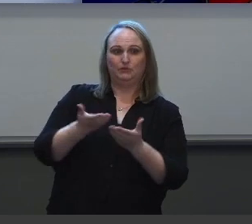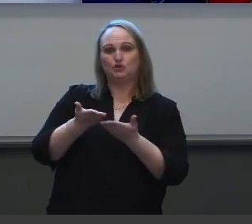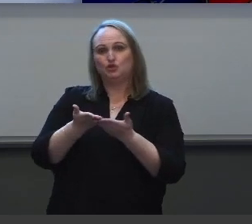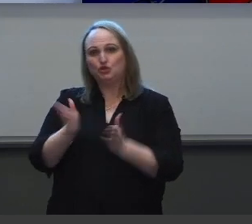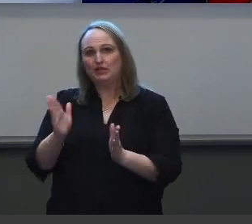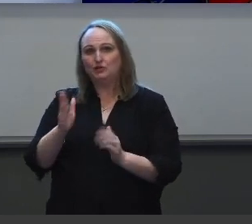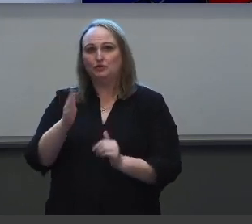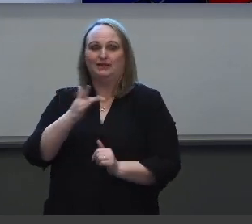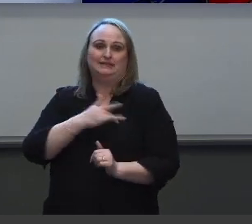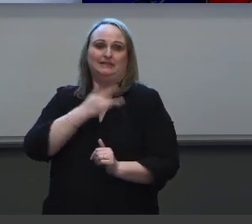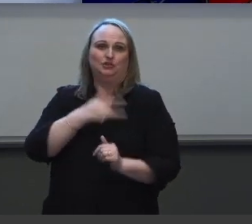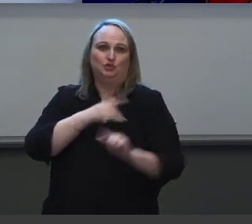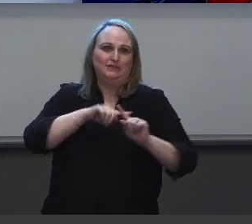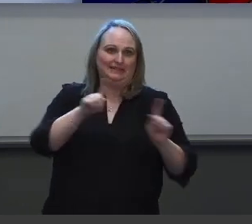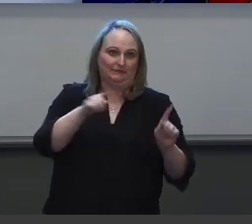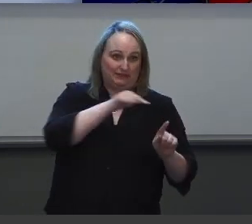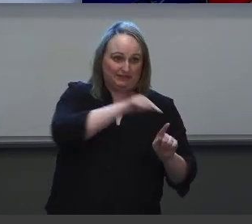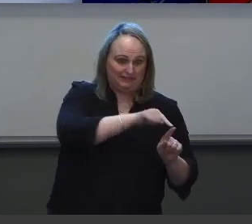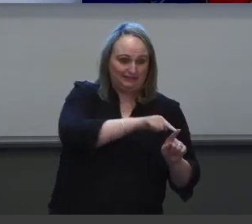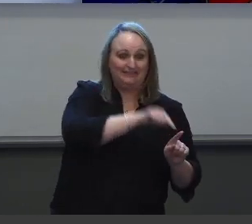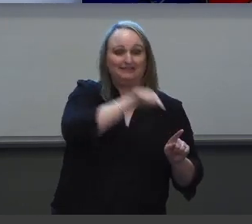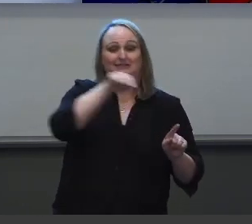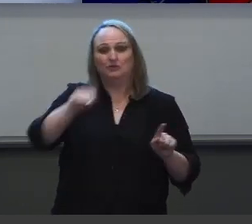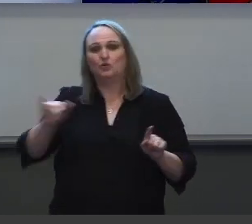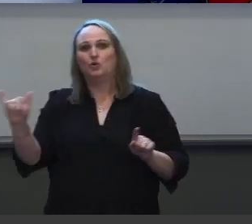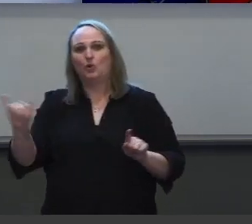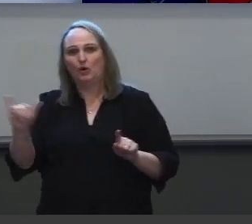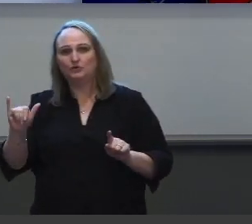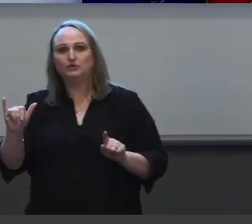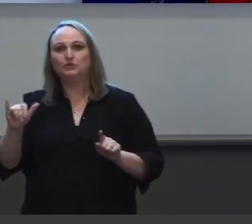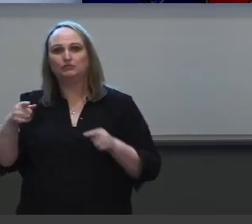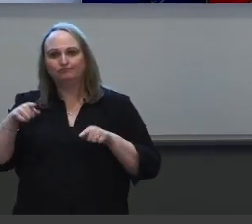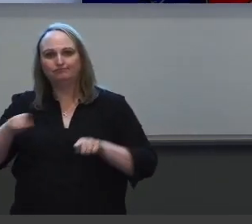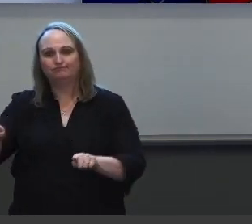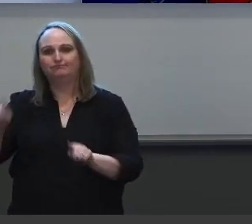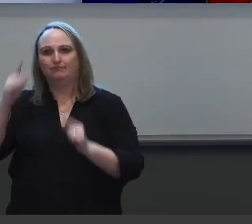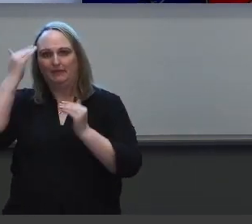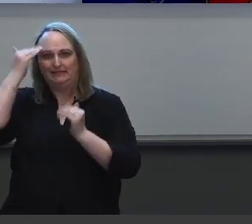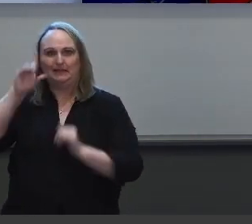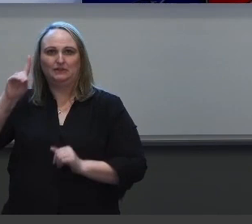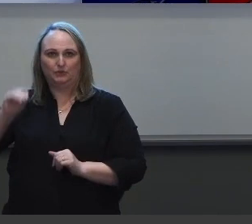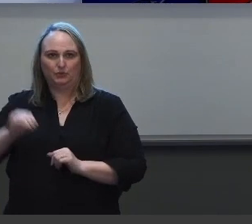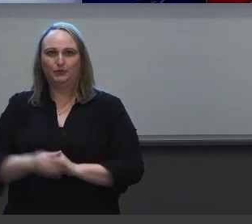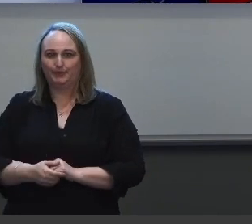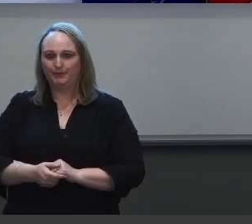sensory differences were also diagnosed with a co-occurring anxiety disorder.